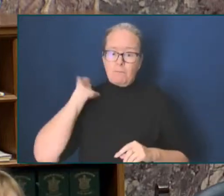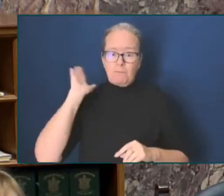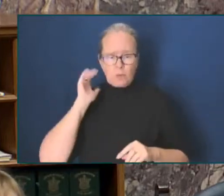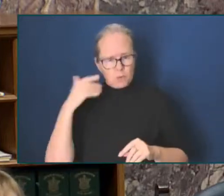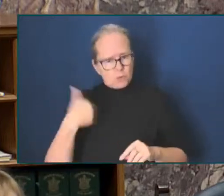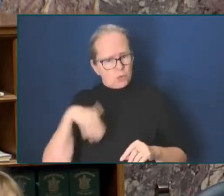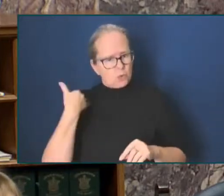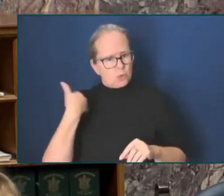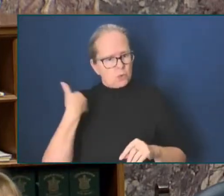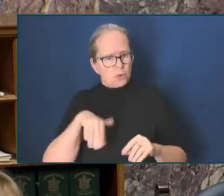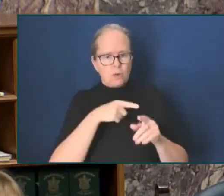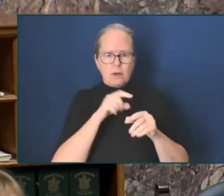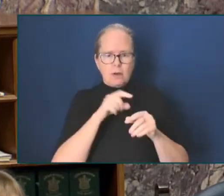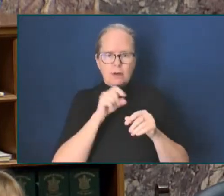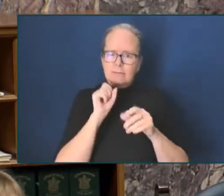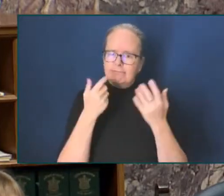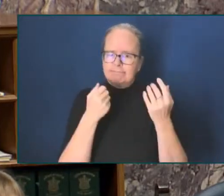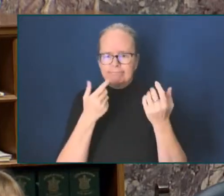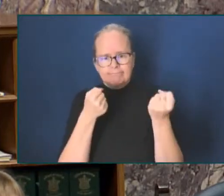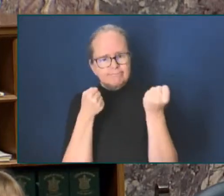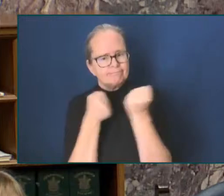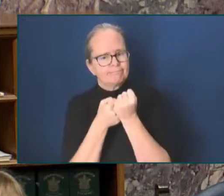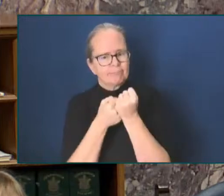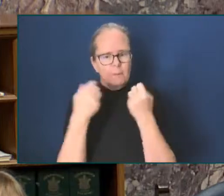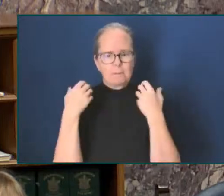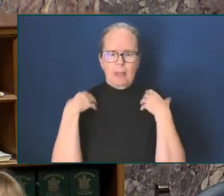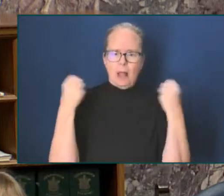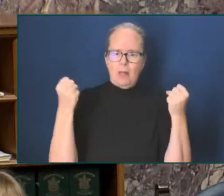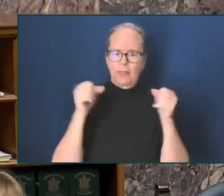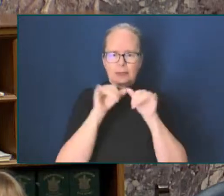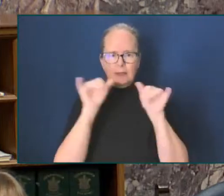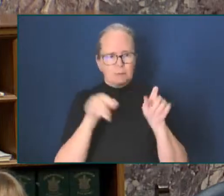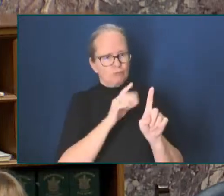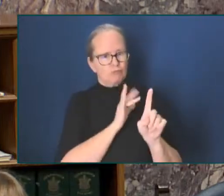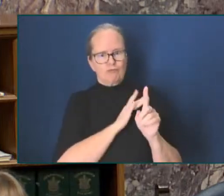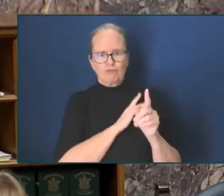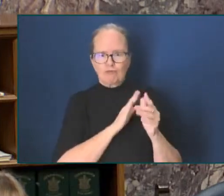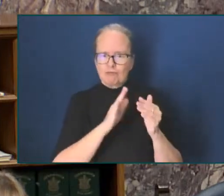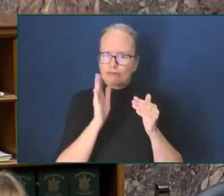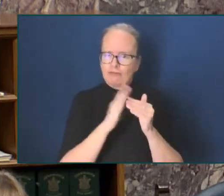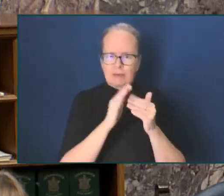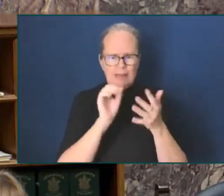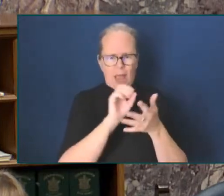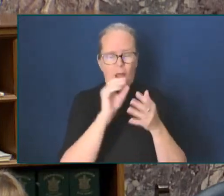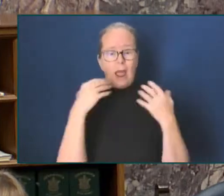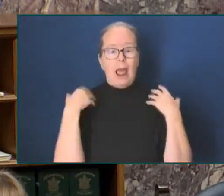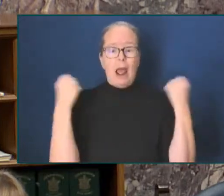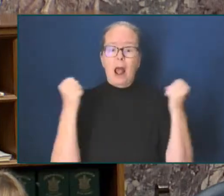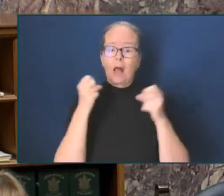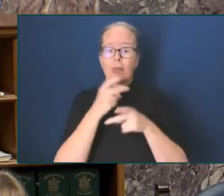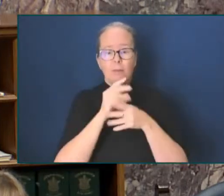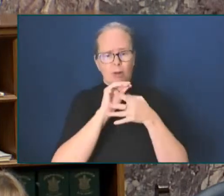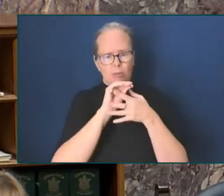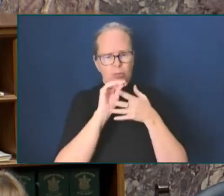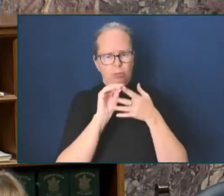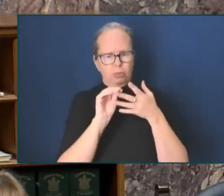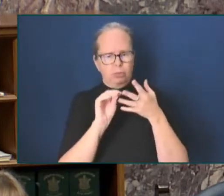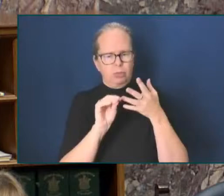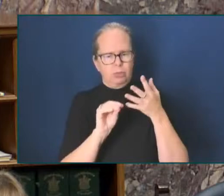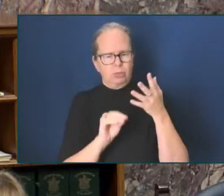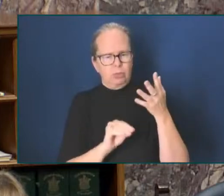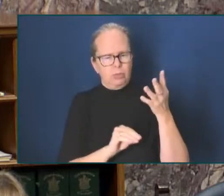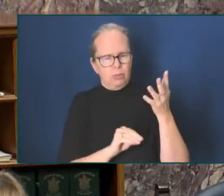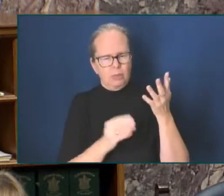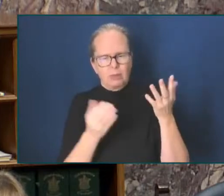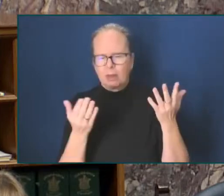bottom. 1 in 5 British Columbians who cannot access a family physician. Cancer care wait times